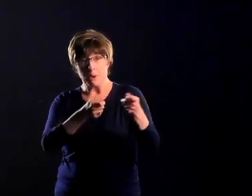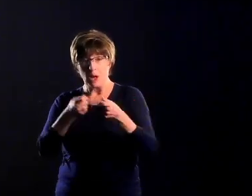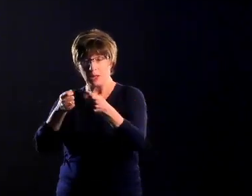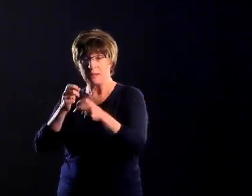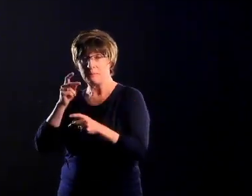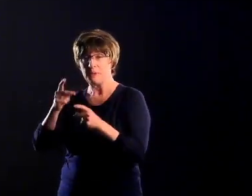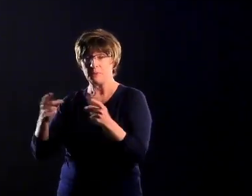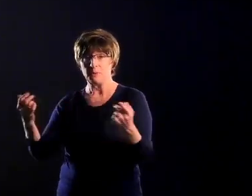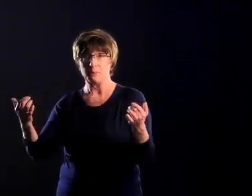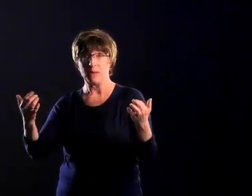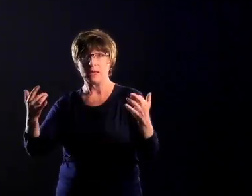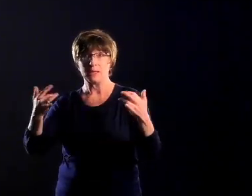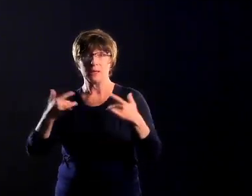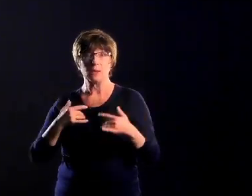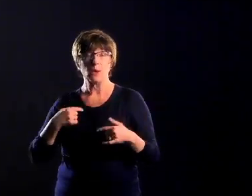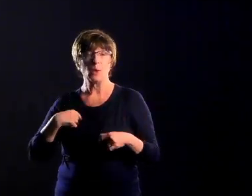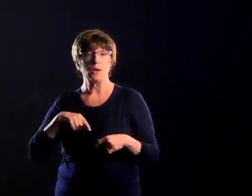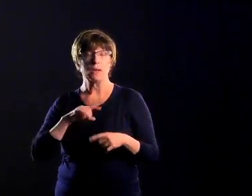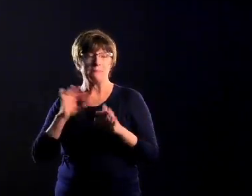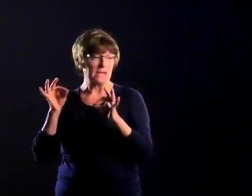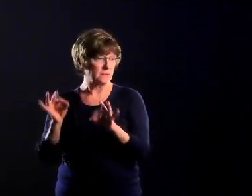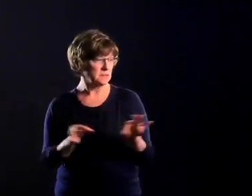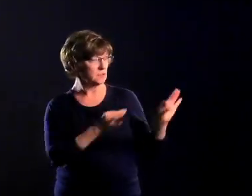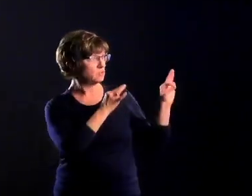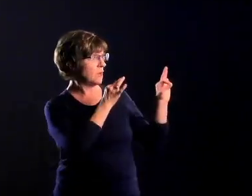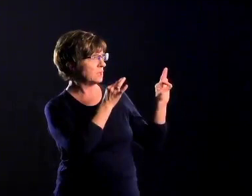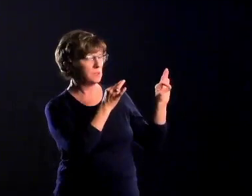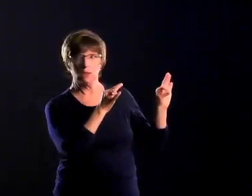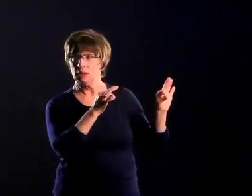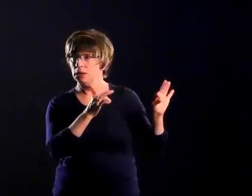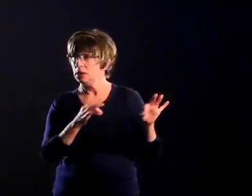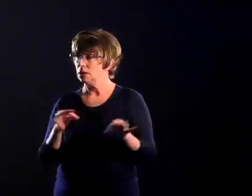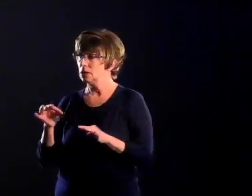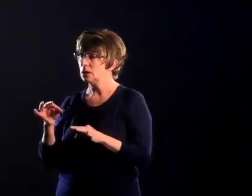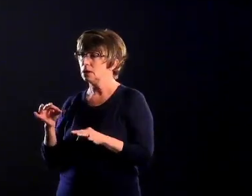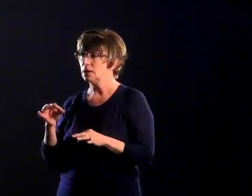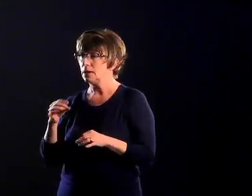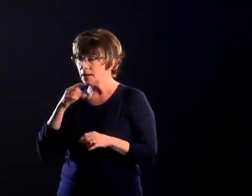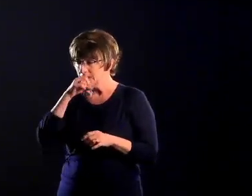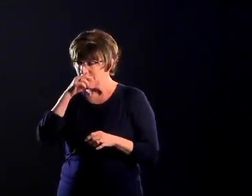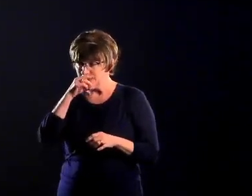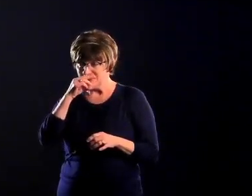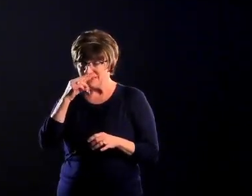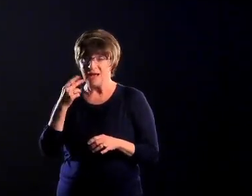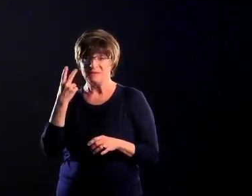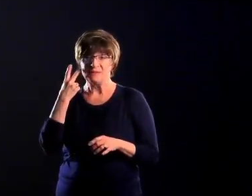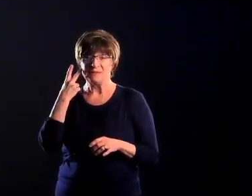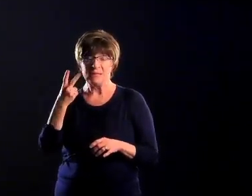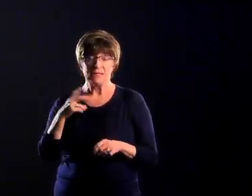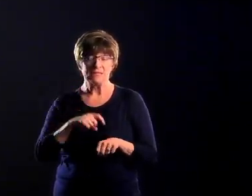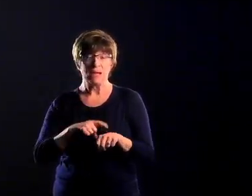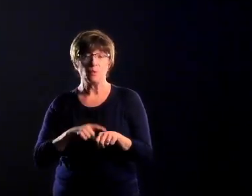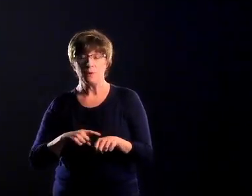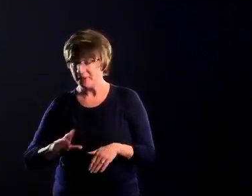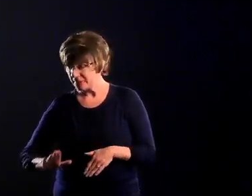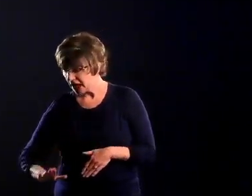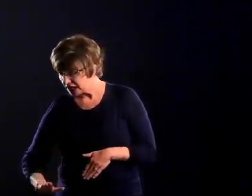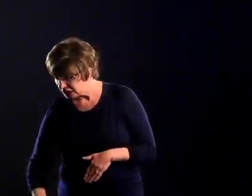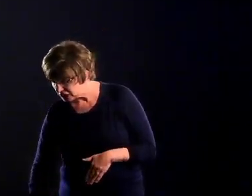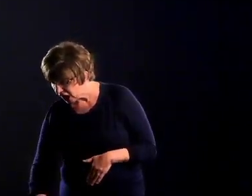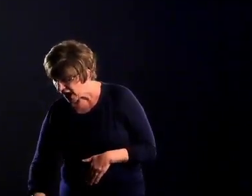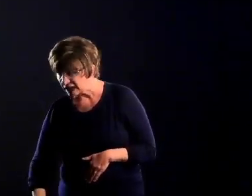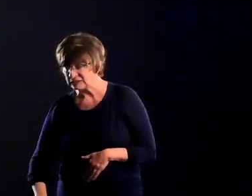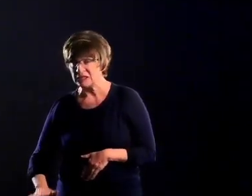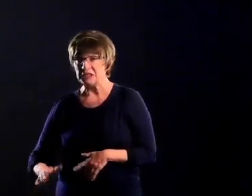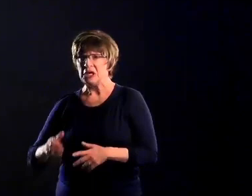can be distracted. I've seen it times where a child is in the service and may be